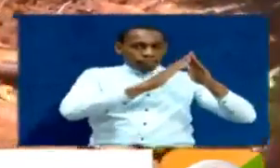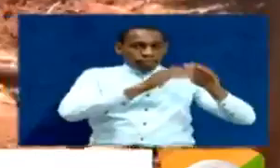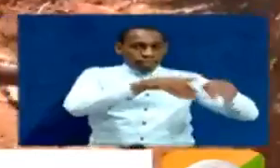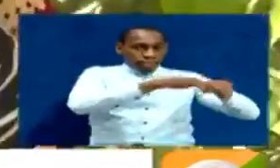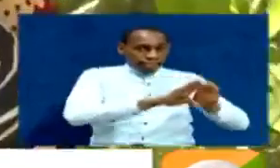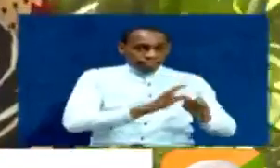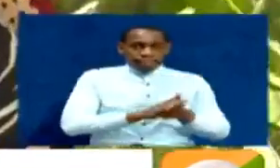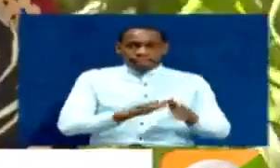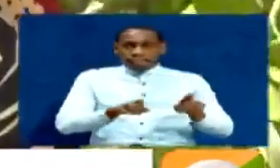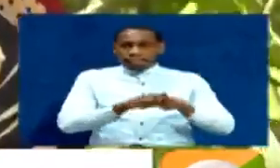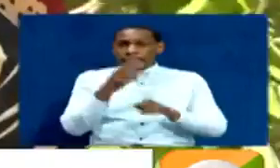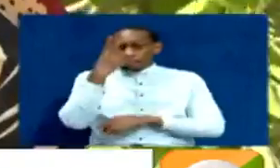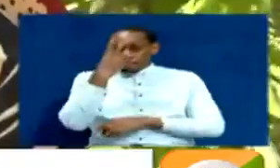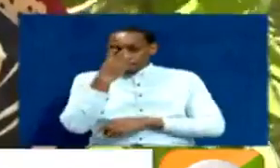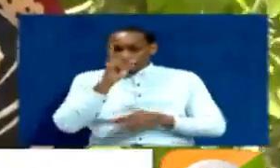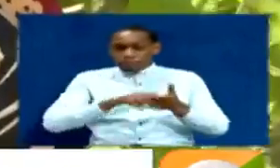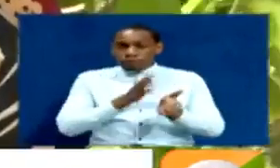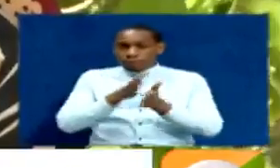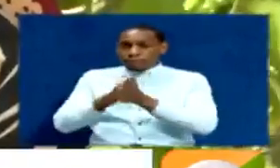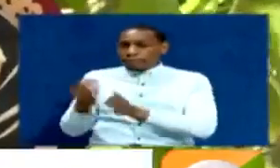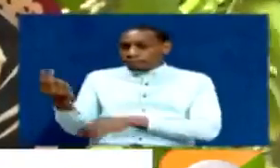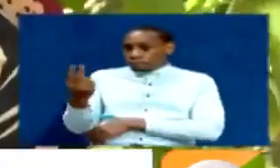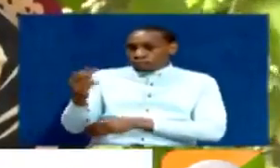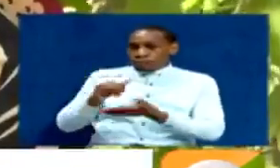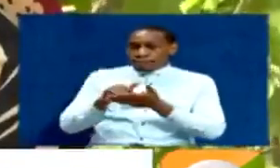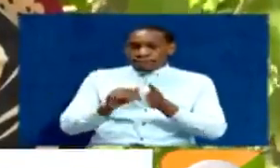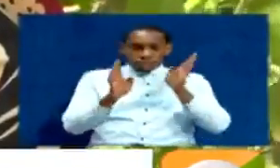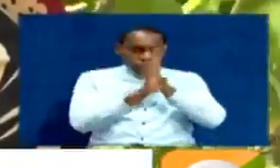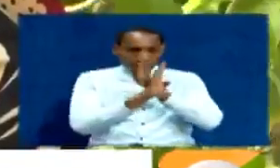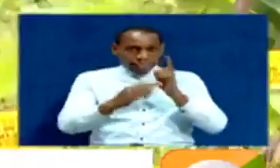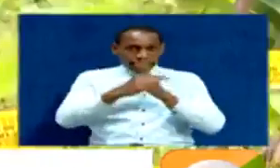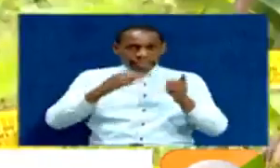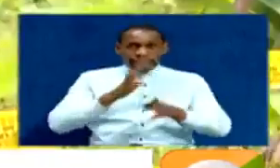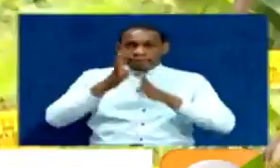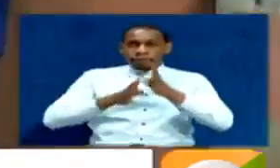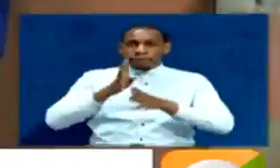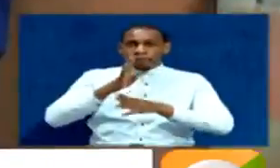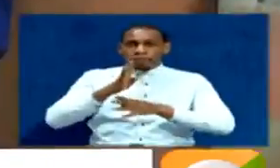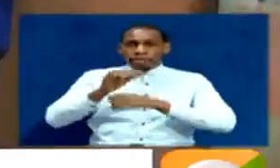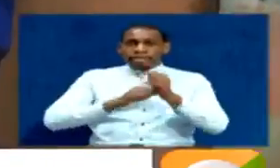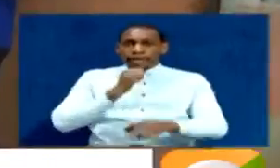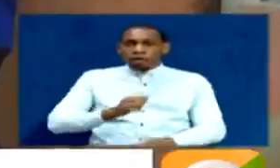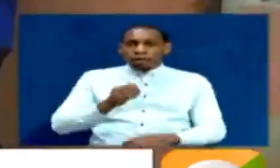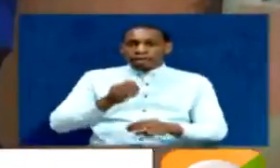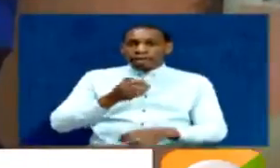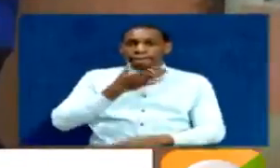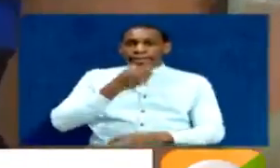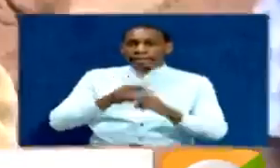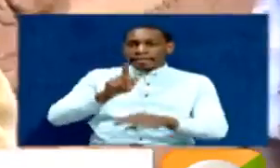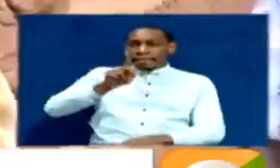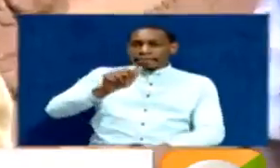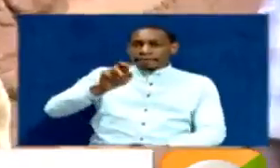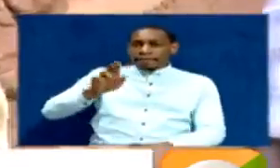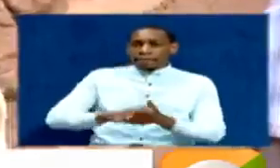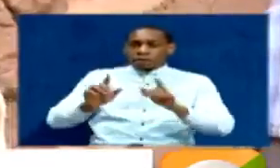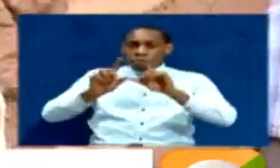grave in what is suspected to be a scheme by a couple to conceal the murder of 44-year-old Kamau Meire.